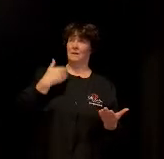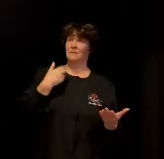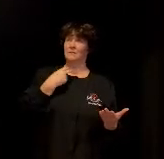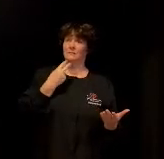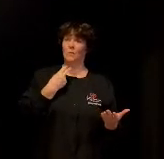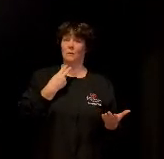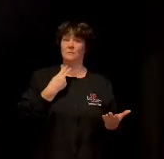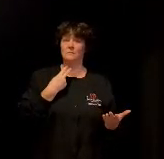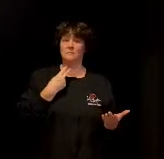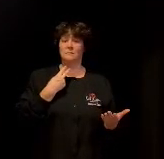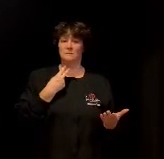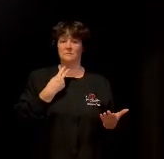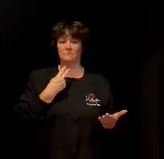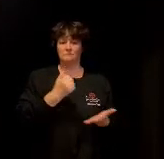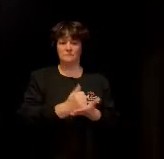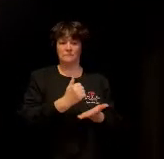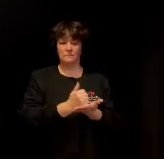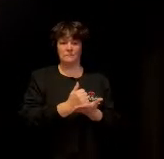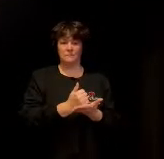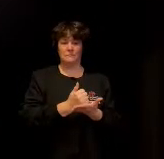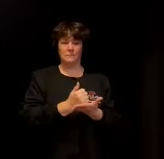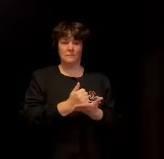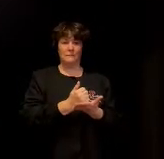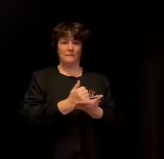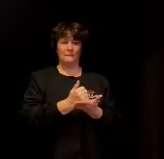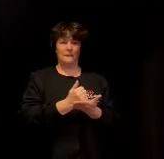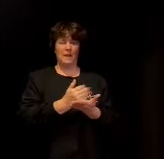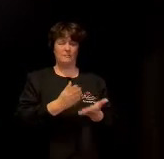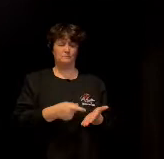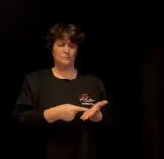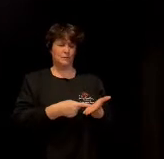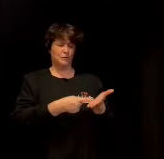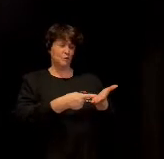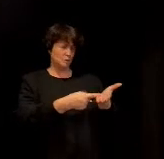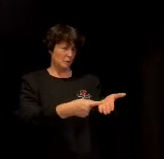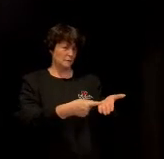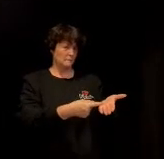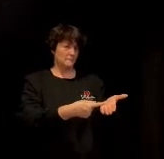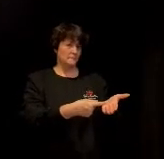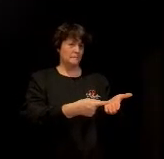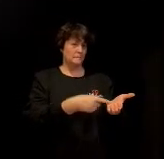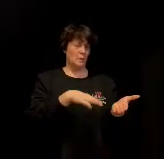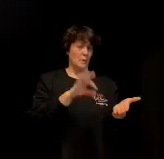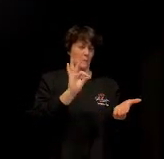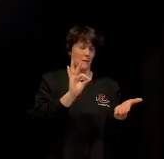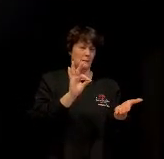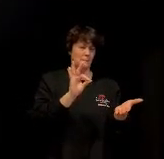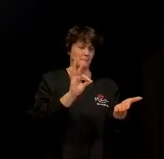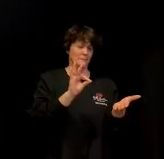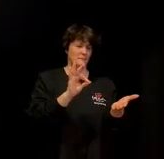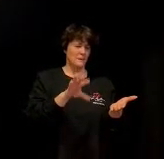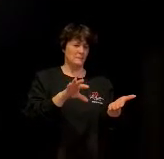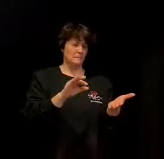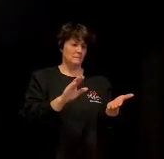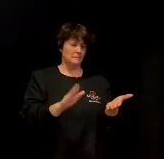voice. Look what it says right here. I just want to lay this out, and we'll pick this up. We'll go a little bit, and we'll pick it up next week.